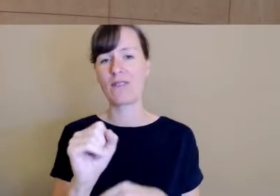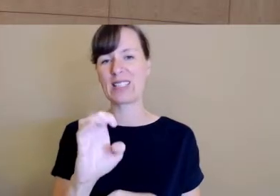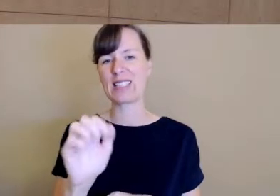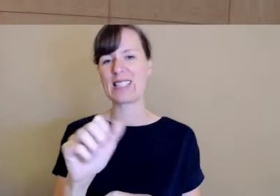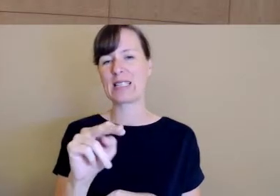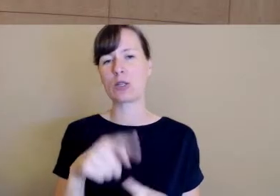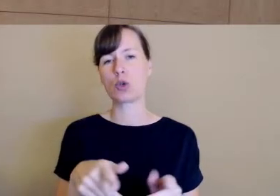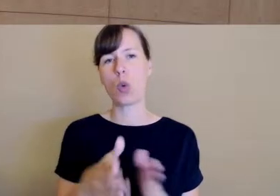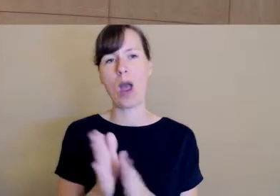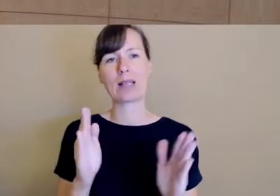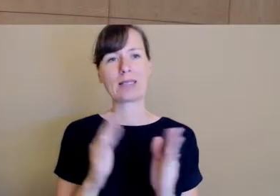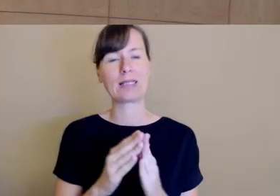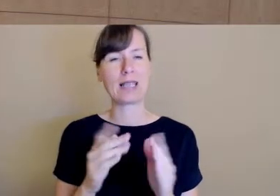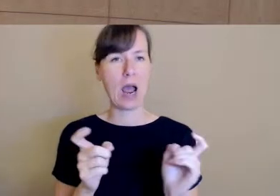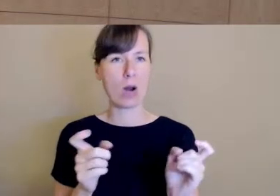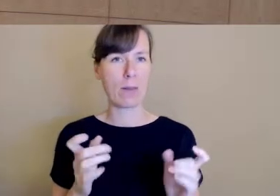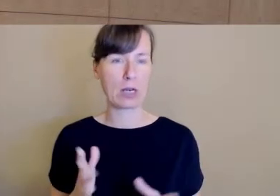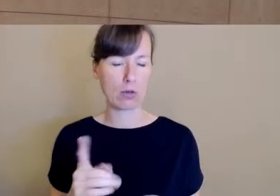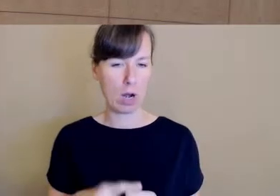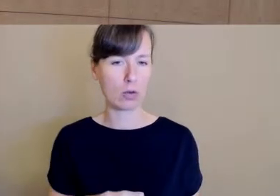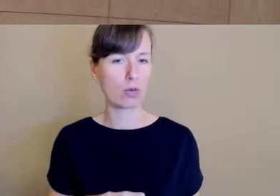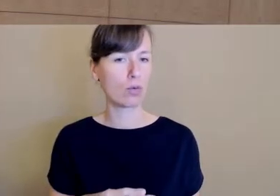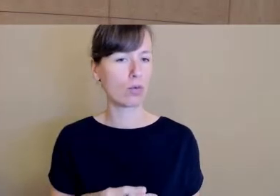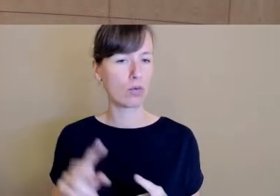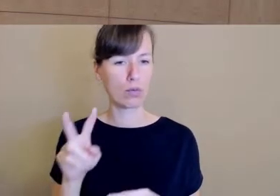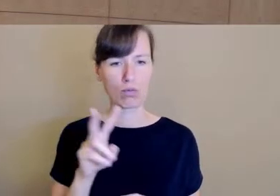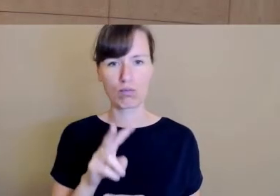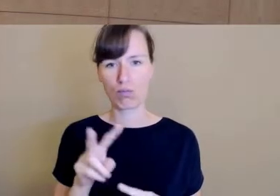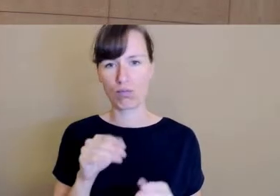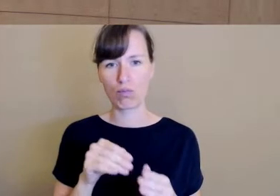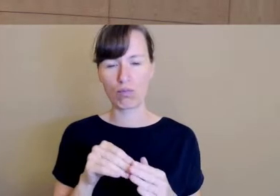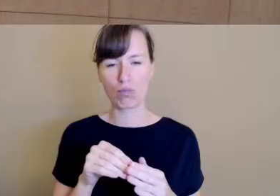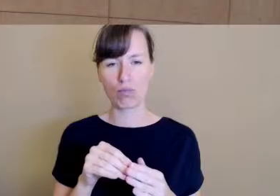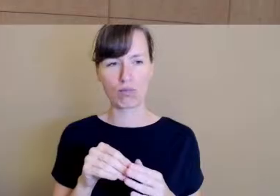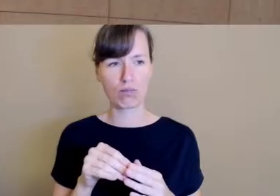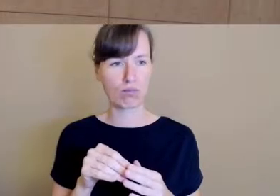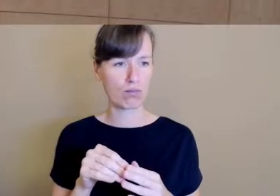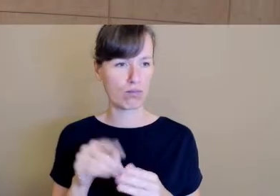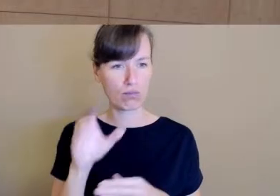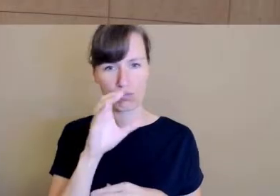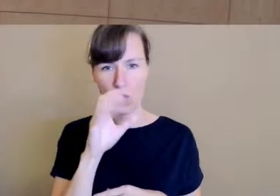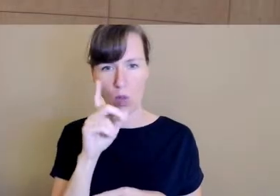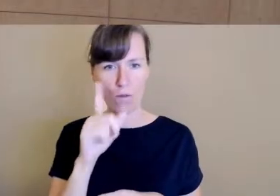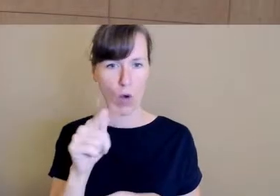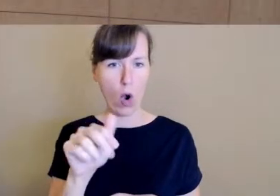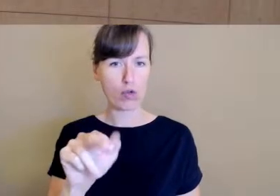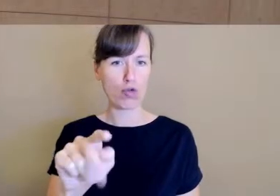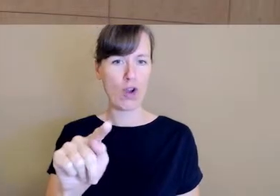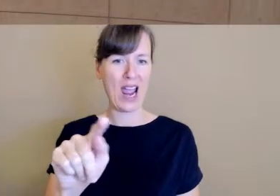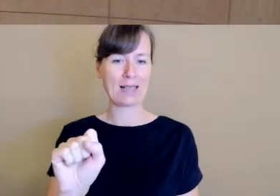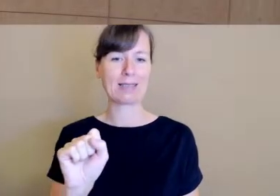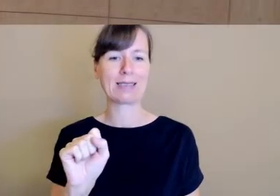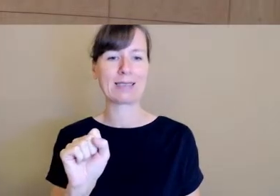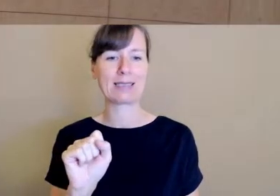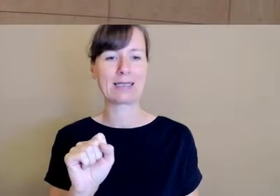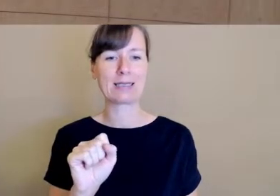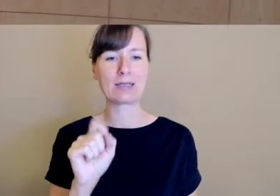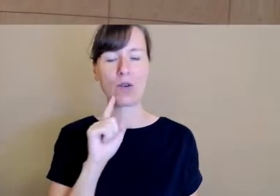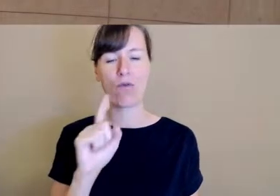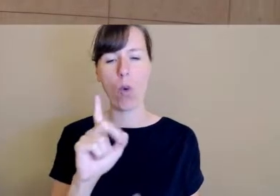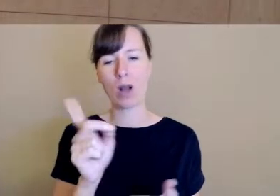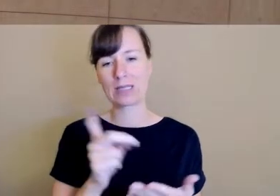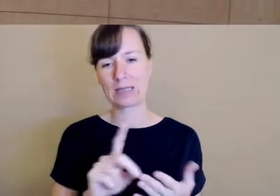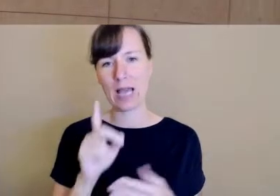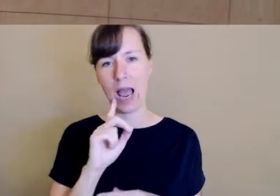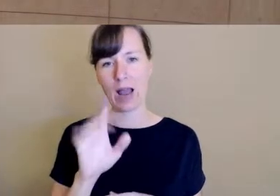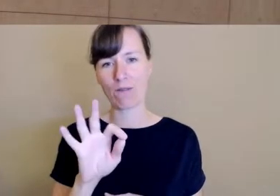to look into grants and so forth for design during FY '27. We're going